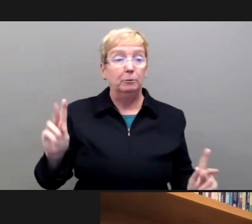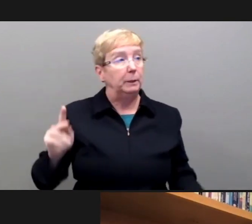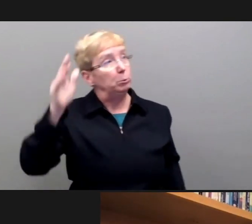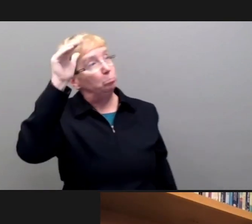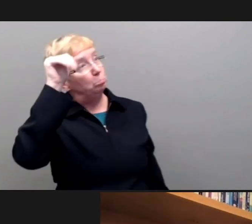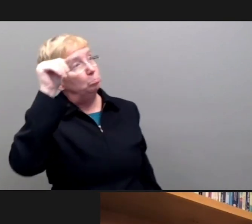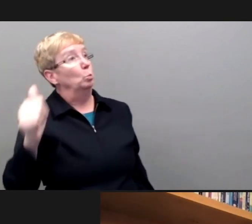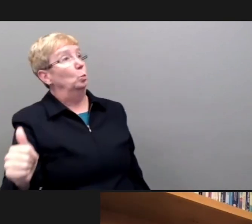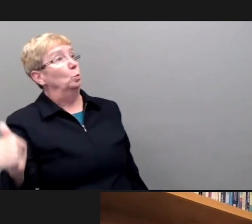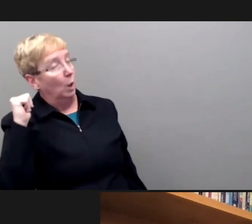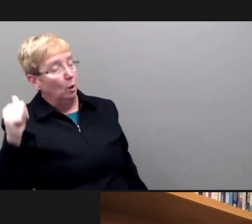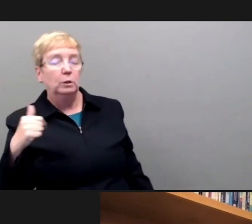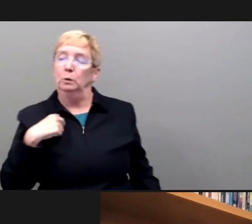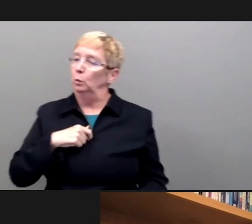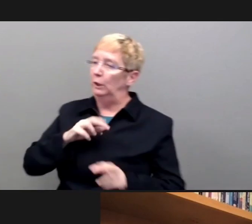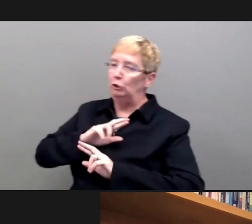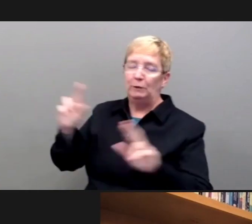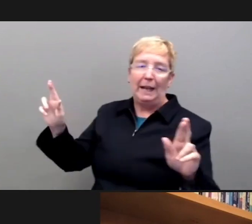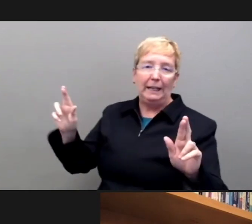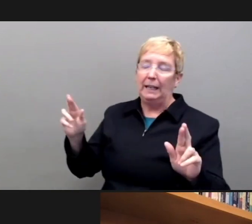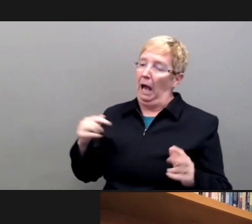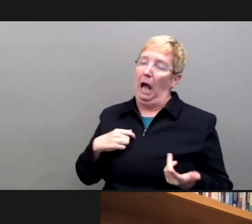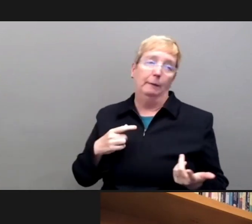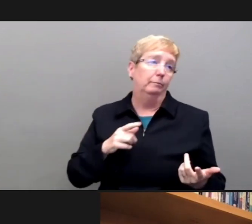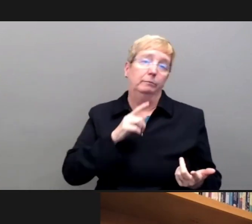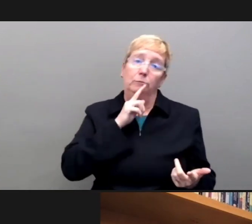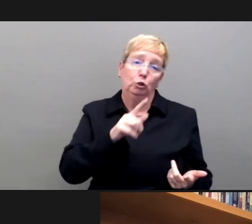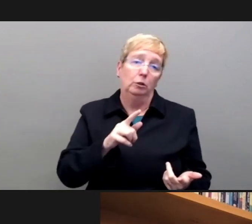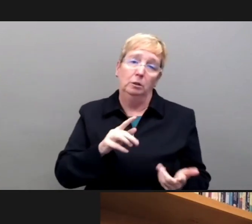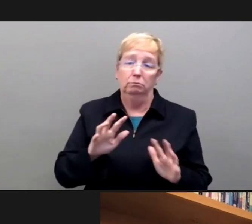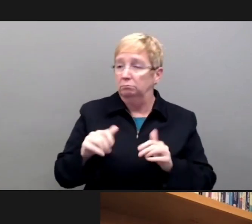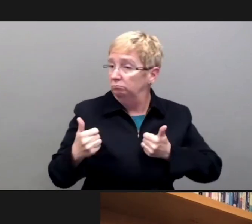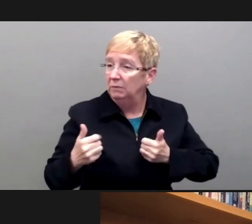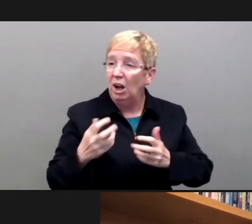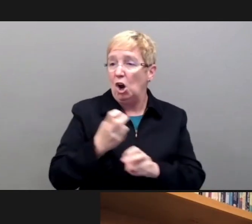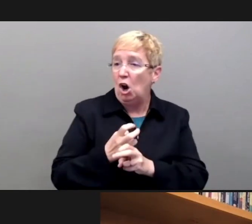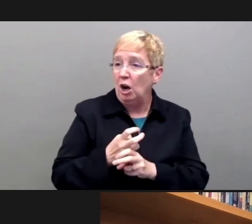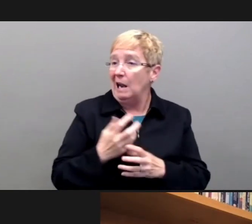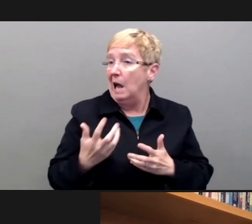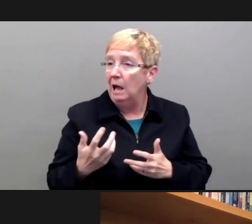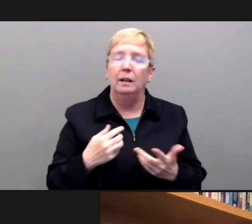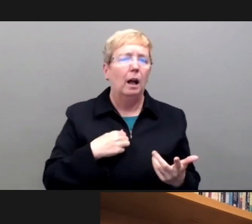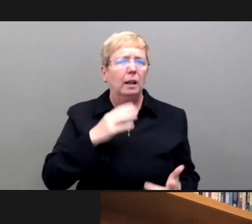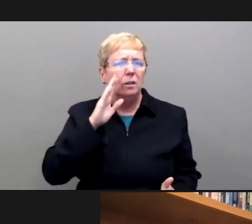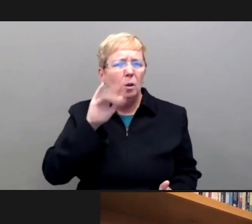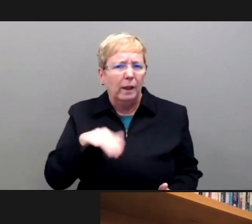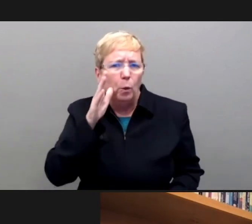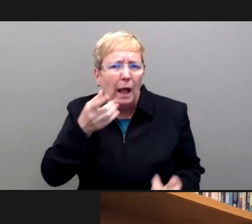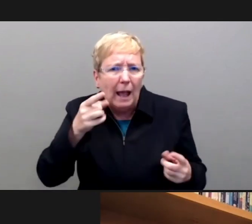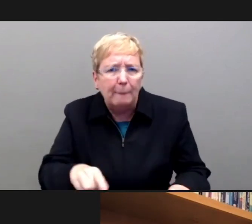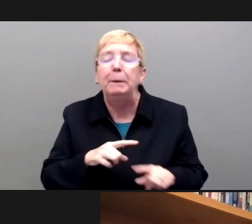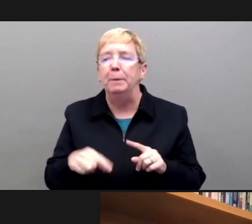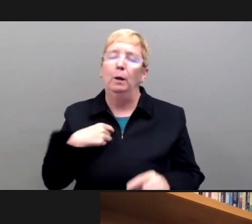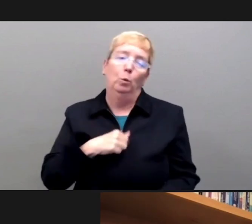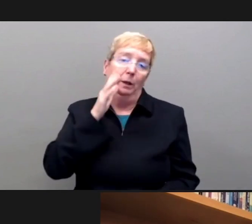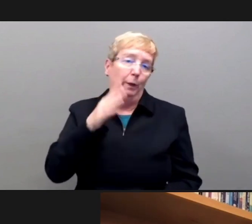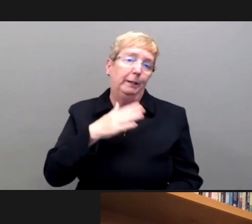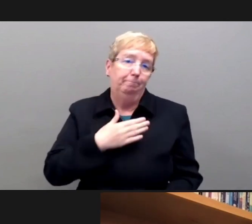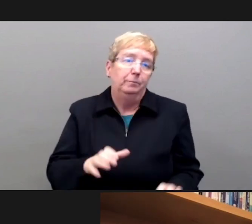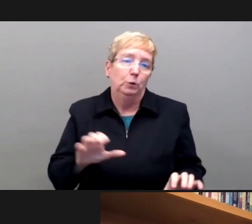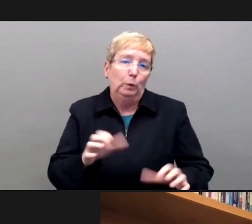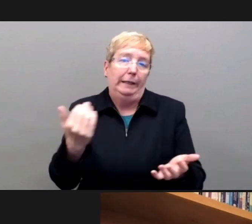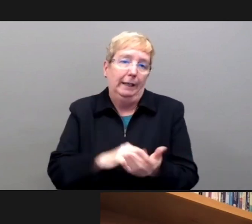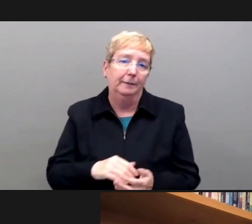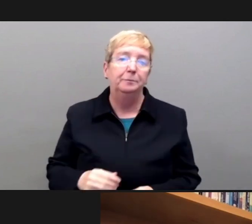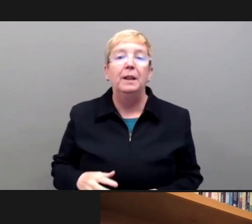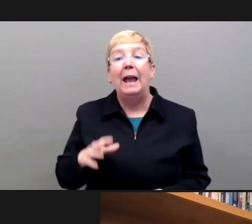that's going to be as challenging as it was the last time, but we will. And then schools, the 8 schools, which